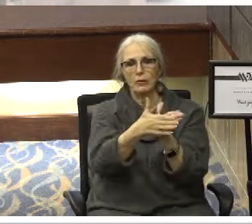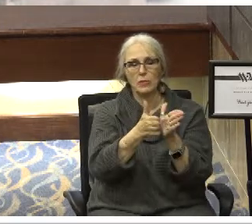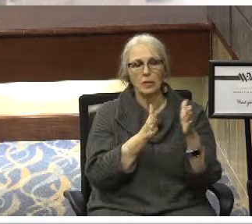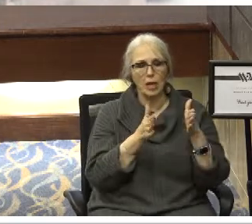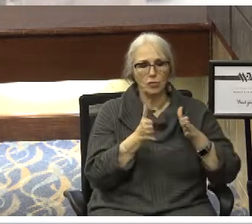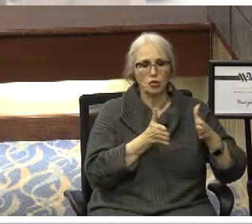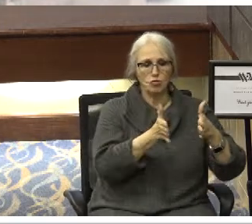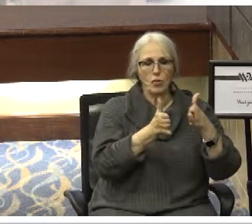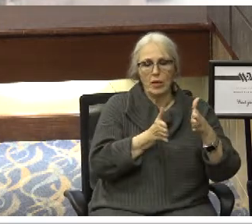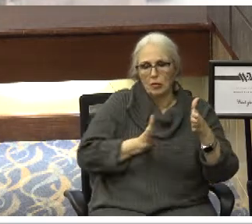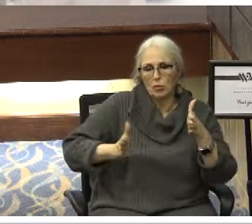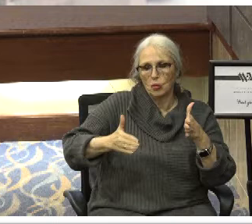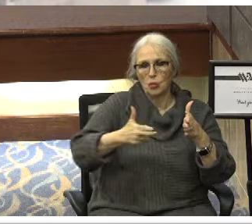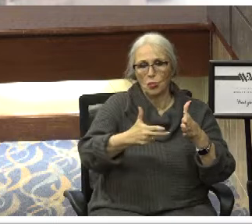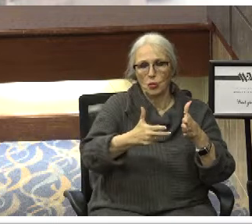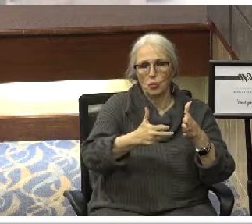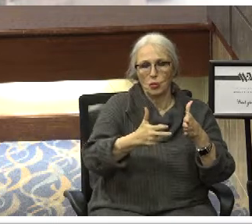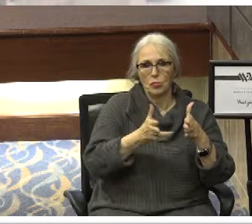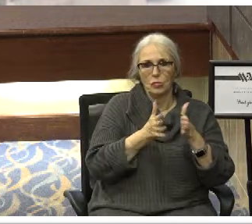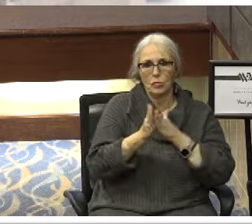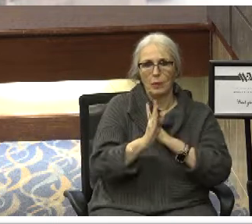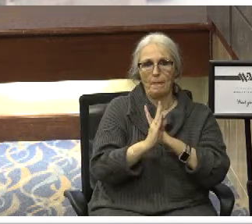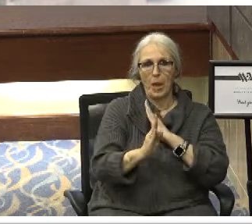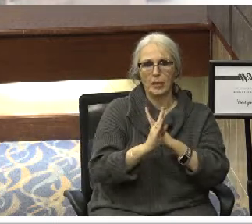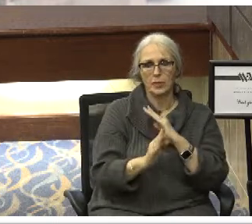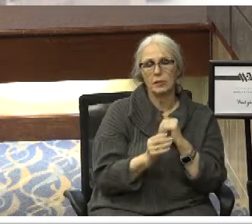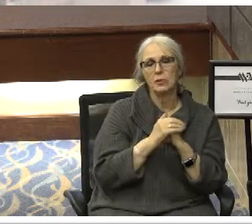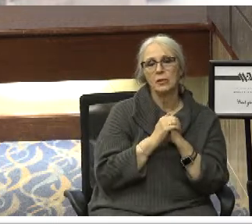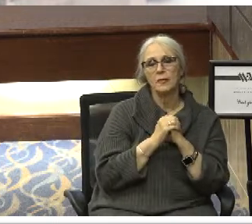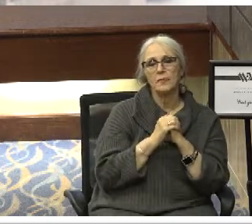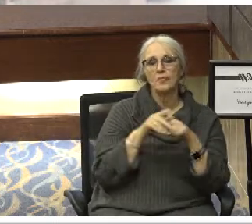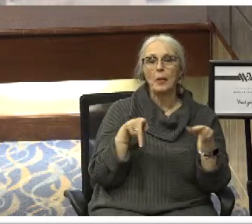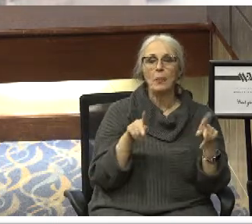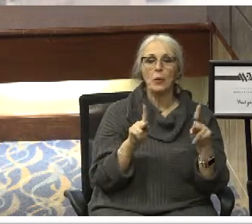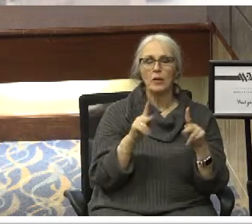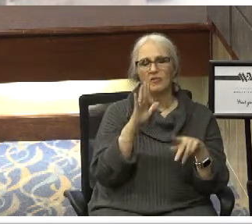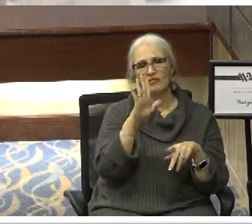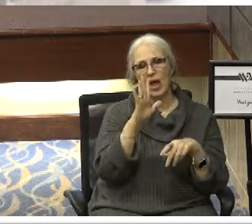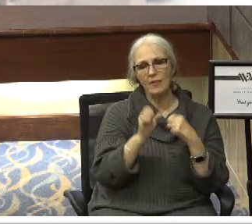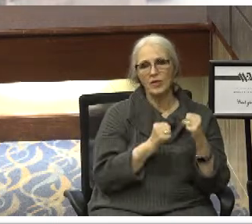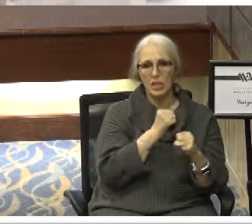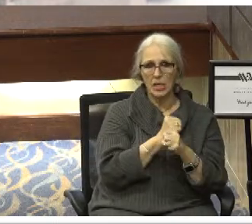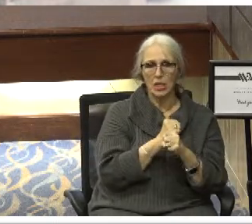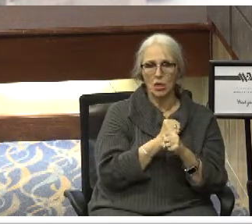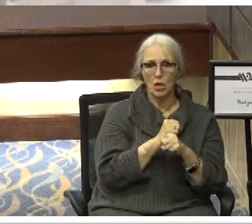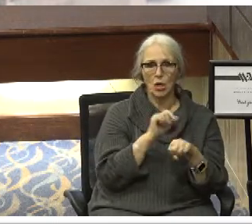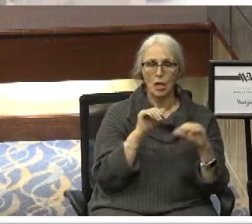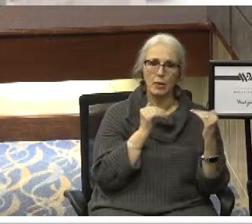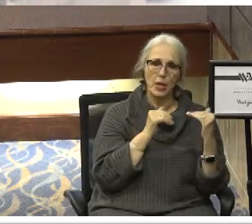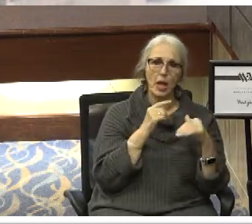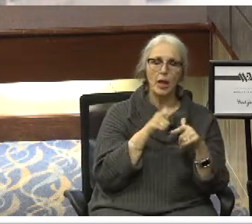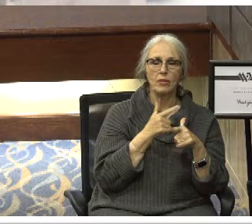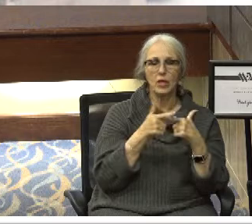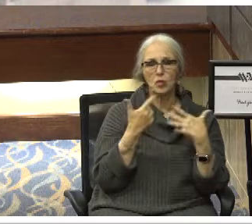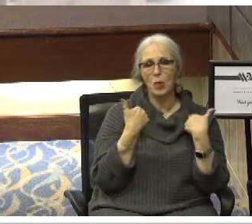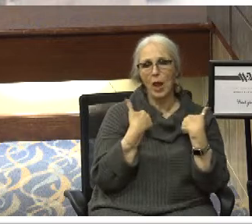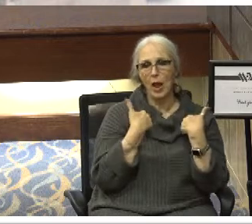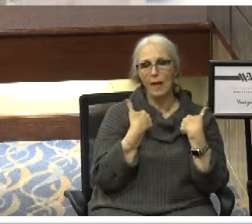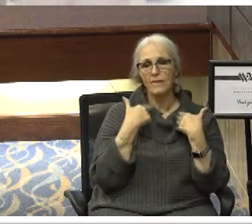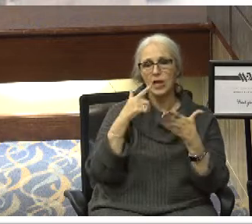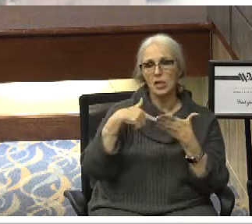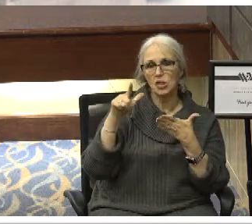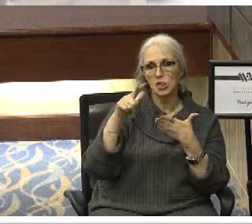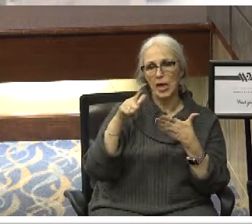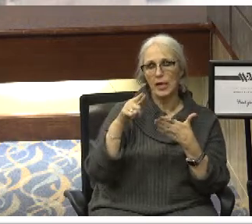there. And then the permit is recommended for a period of 5 years, so we can have a check-in to